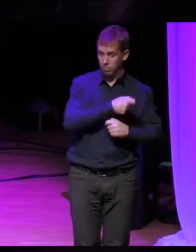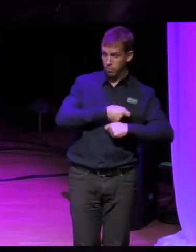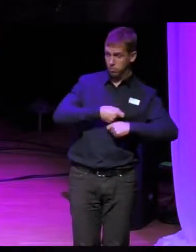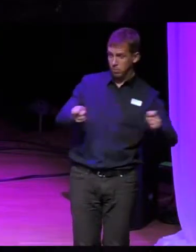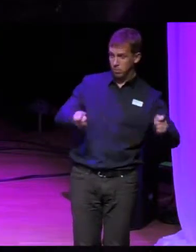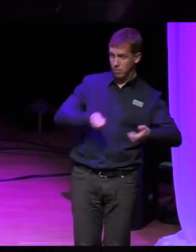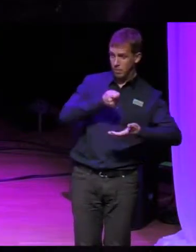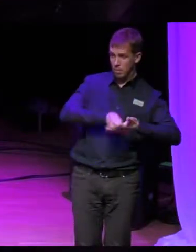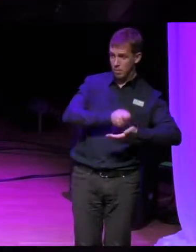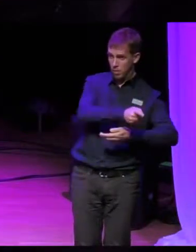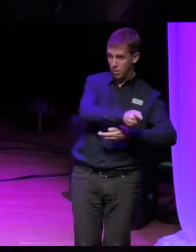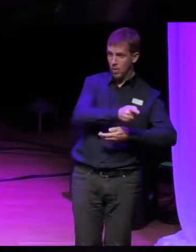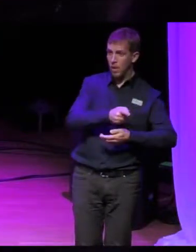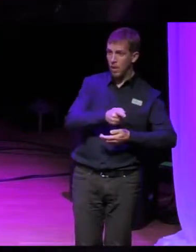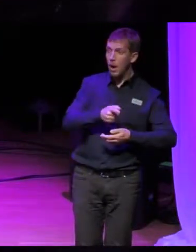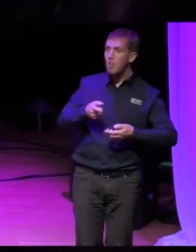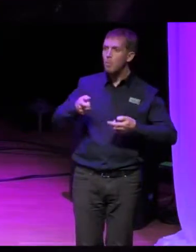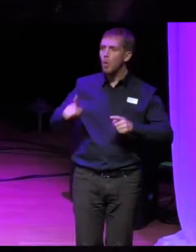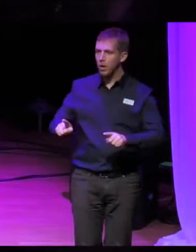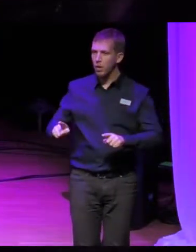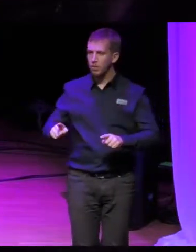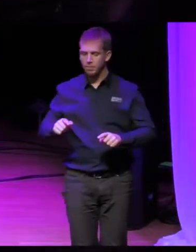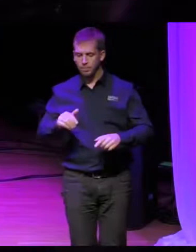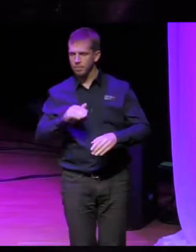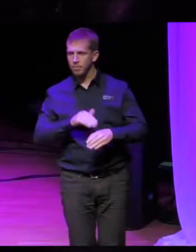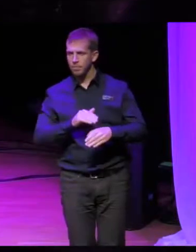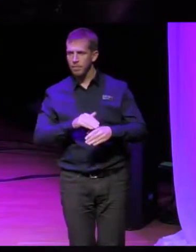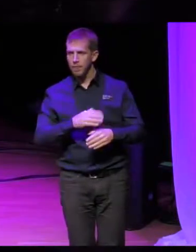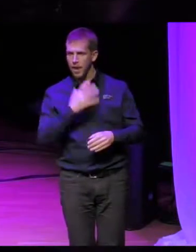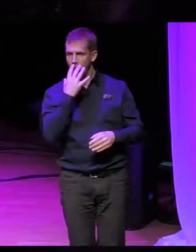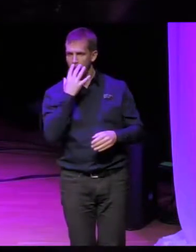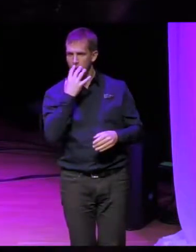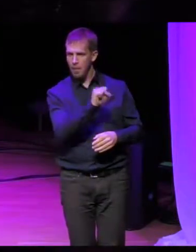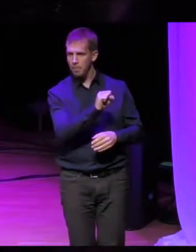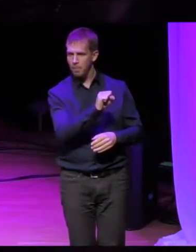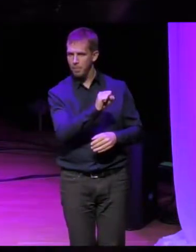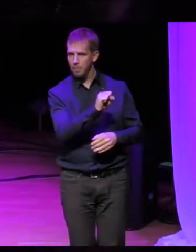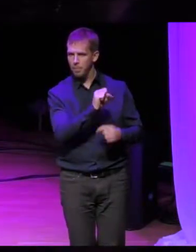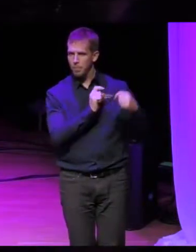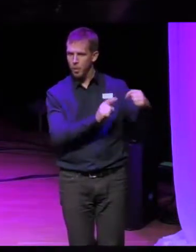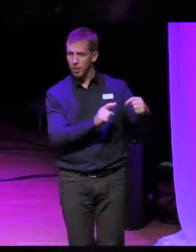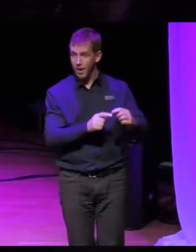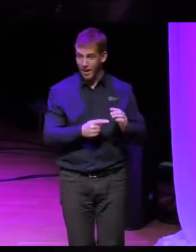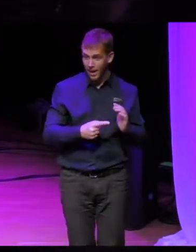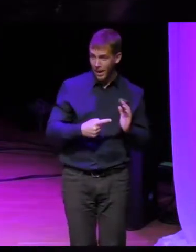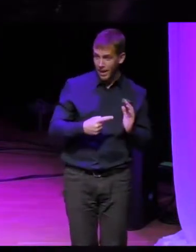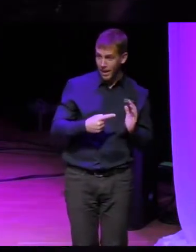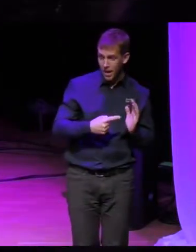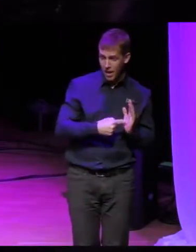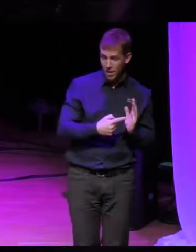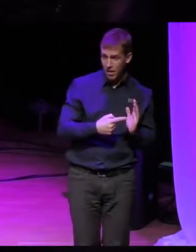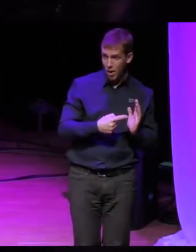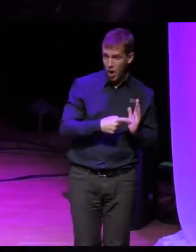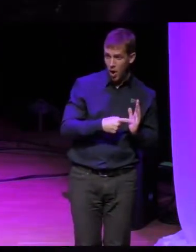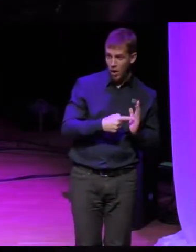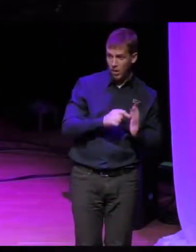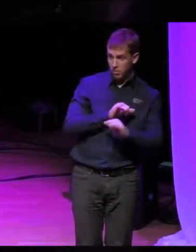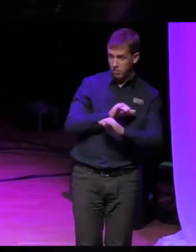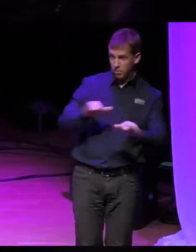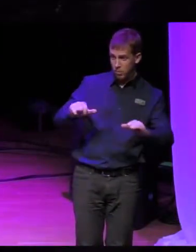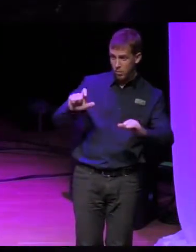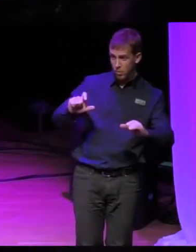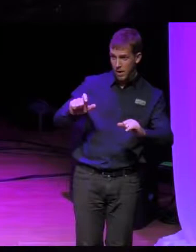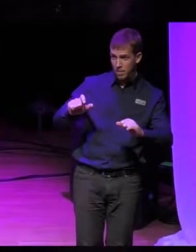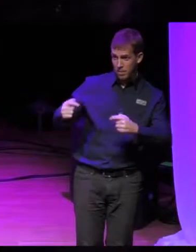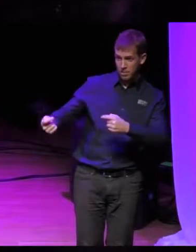an immediate lawsuit. And again, because this ban was put in place without warning, you had people